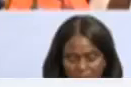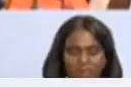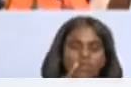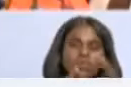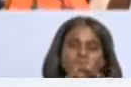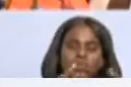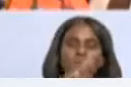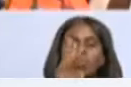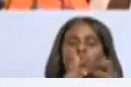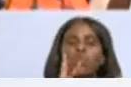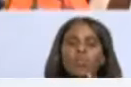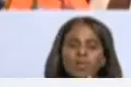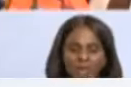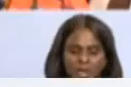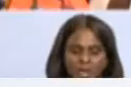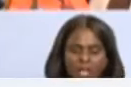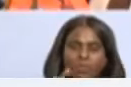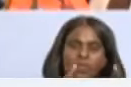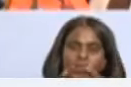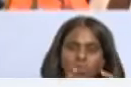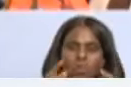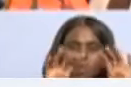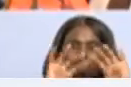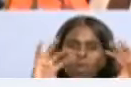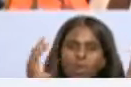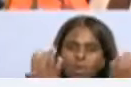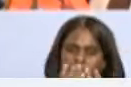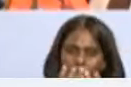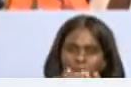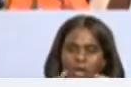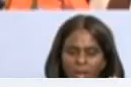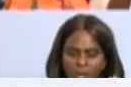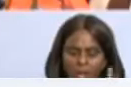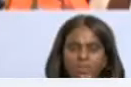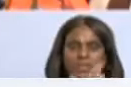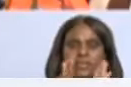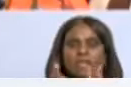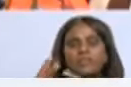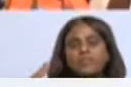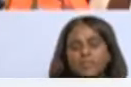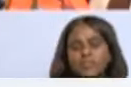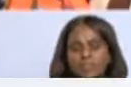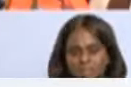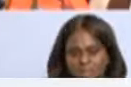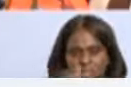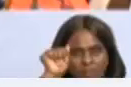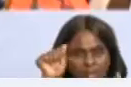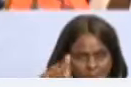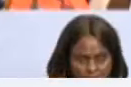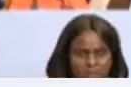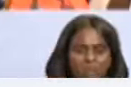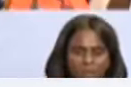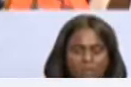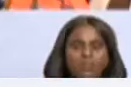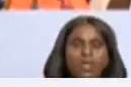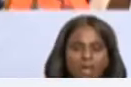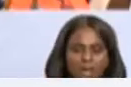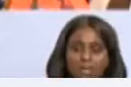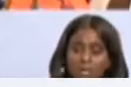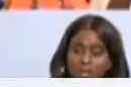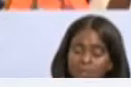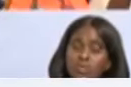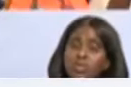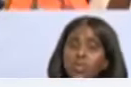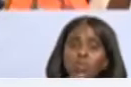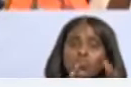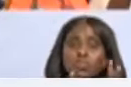We are talking globally. We are talking globally as responsible leaders. And we are agreed that this should not be the way